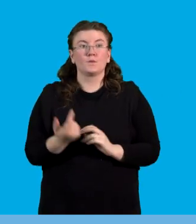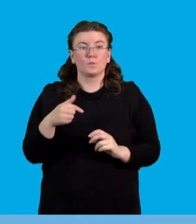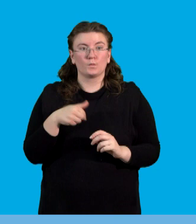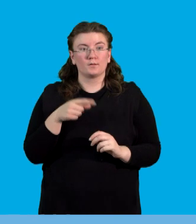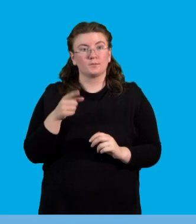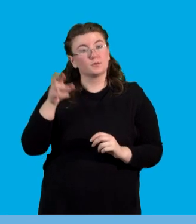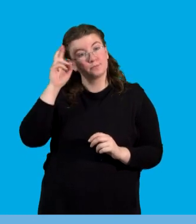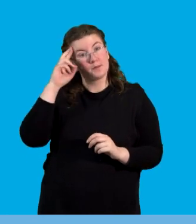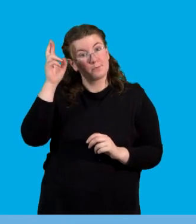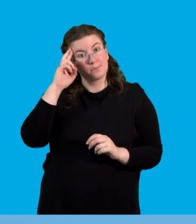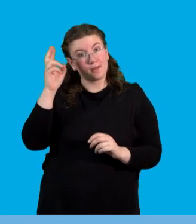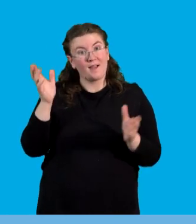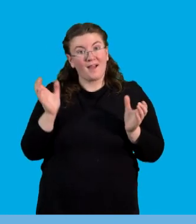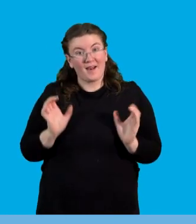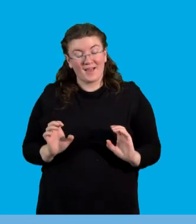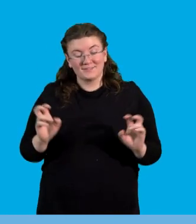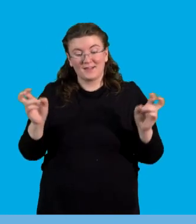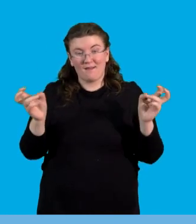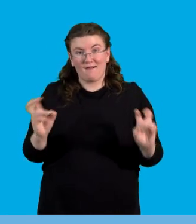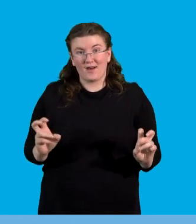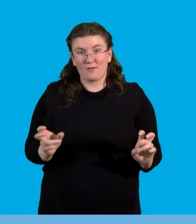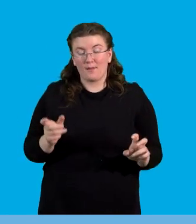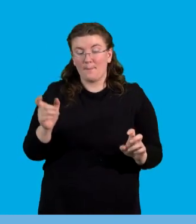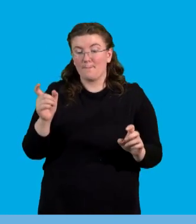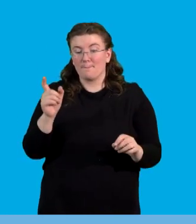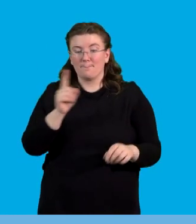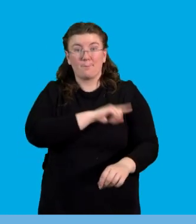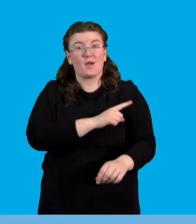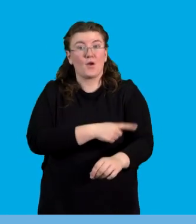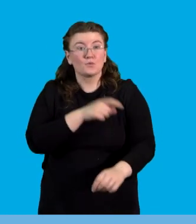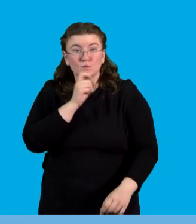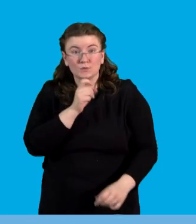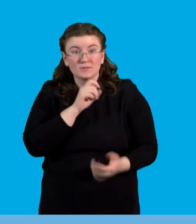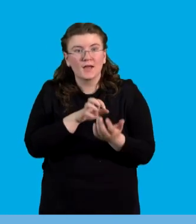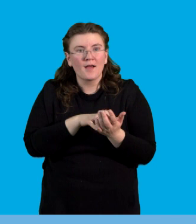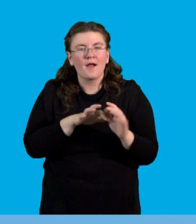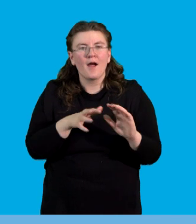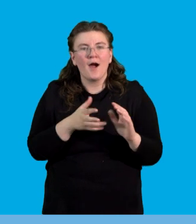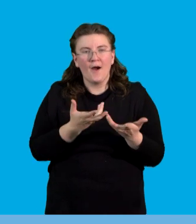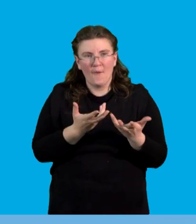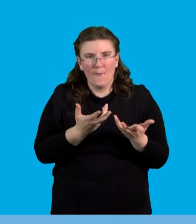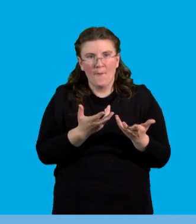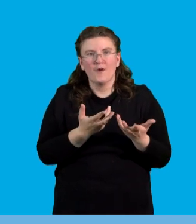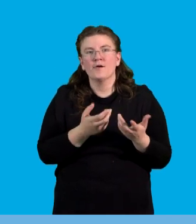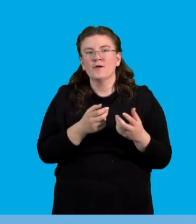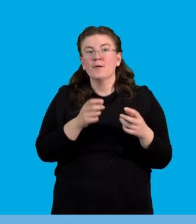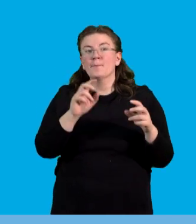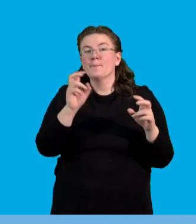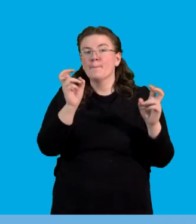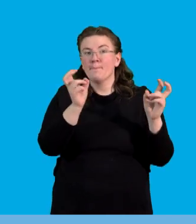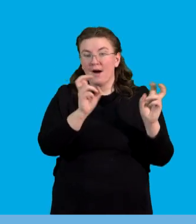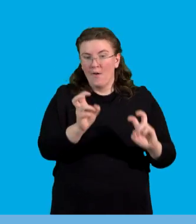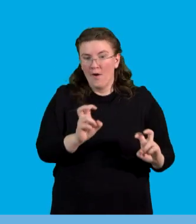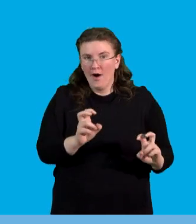need to remember that it is calculated by the power, which must always be converted to kilowatts. If you